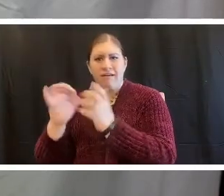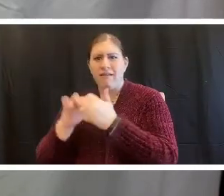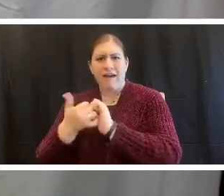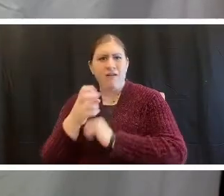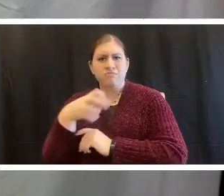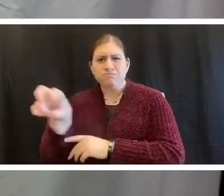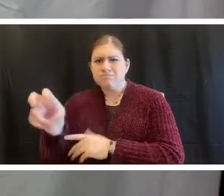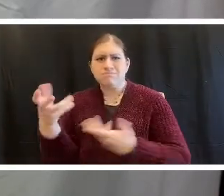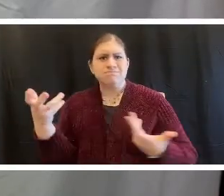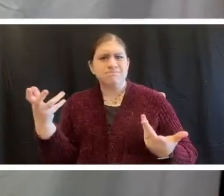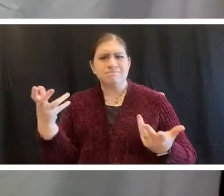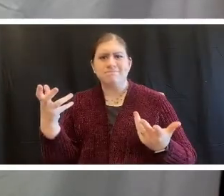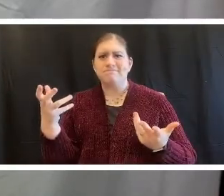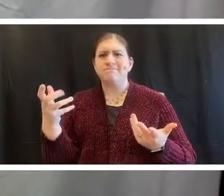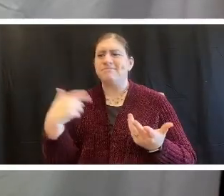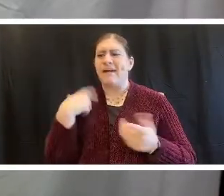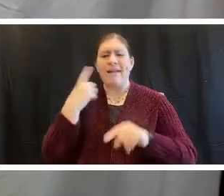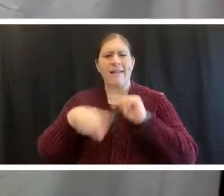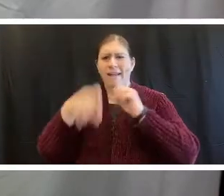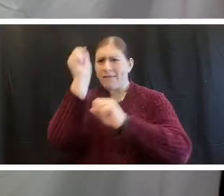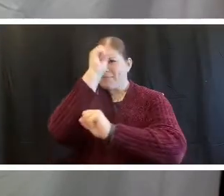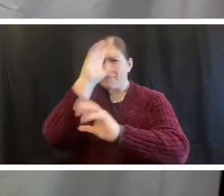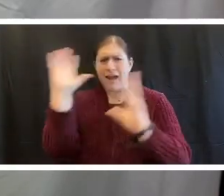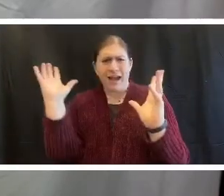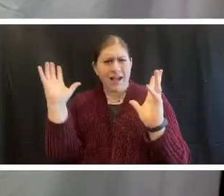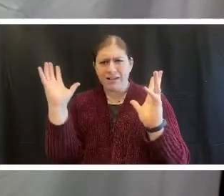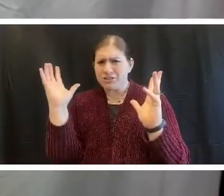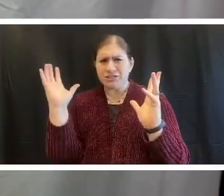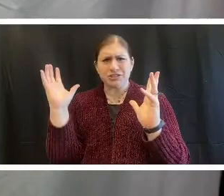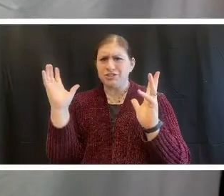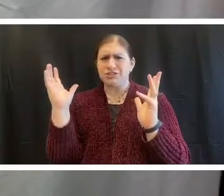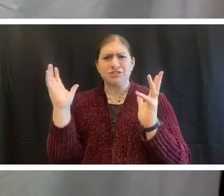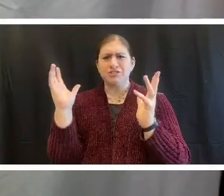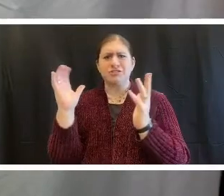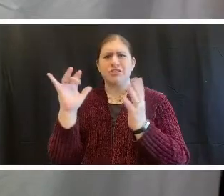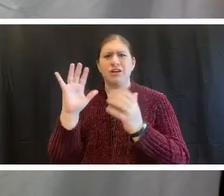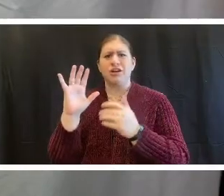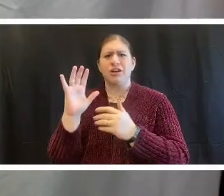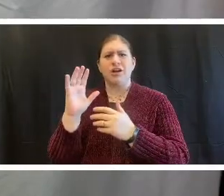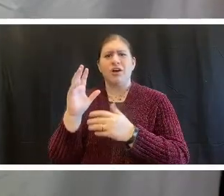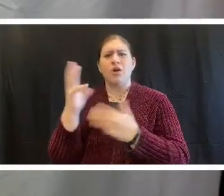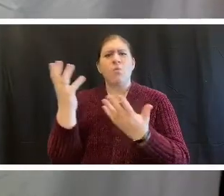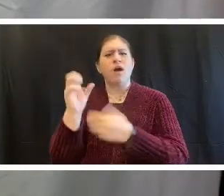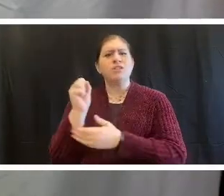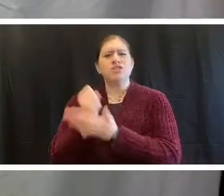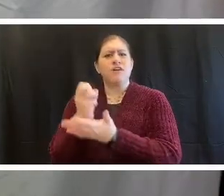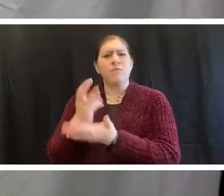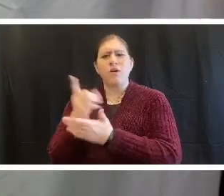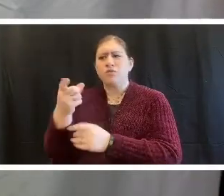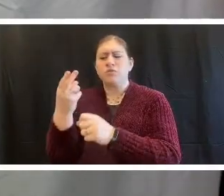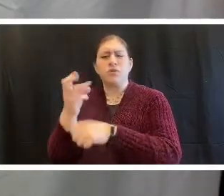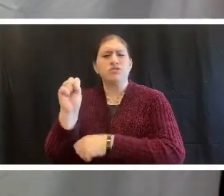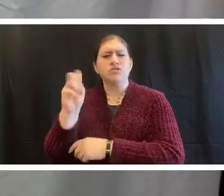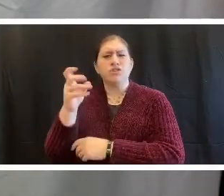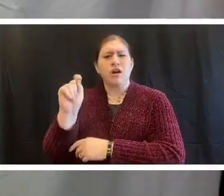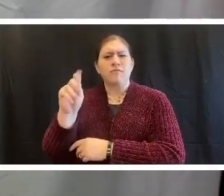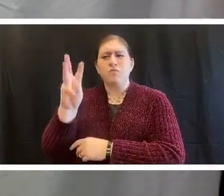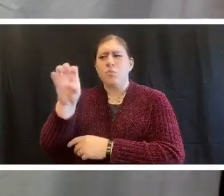I mean, that's I just can't even imagine. I mean, what software do you use, and how is all that